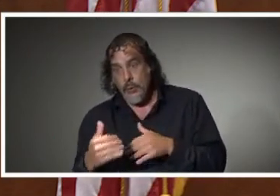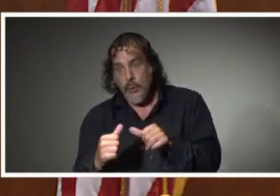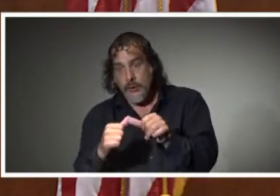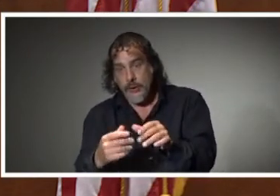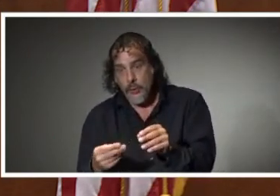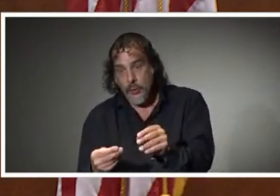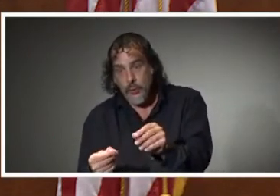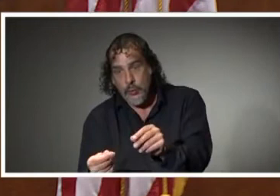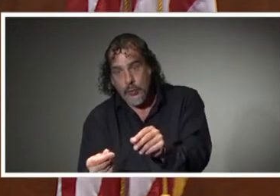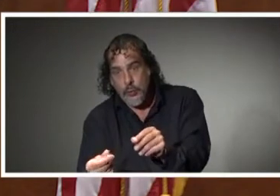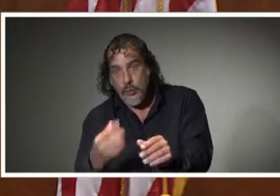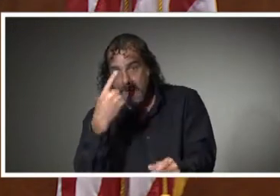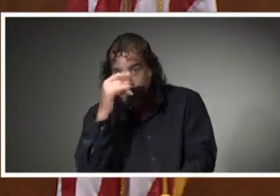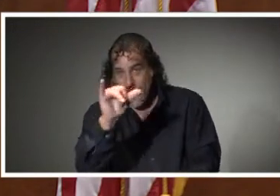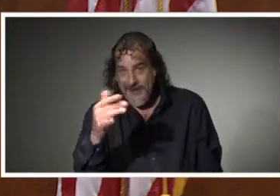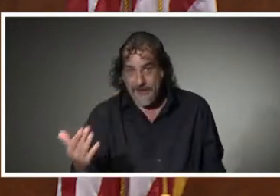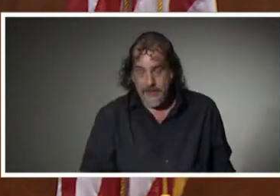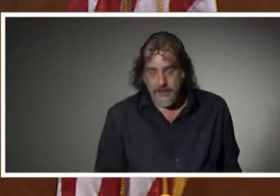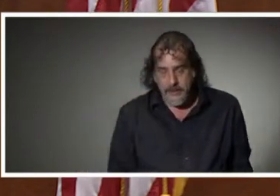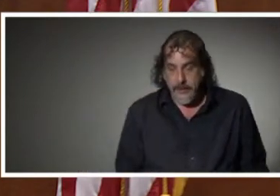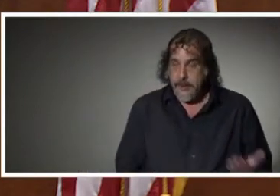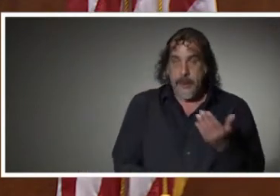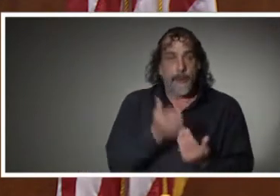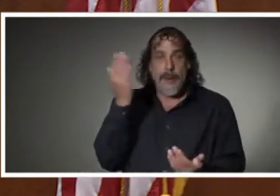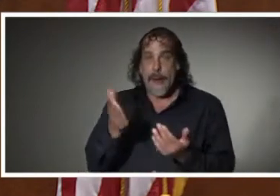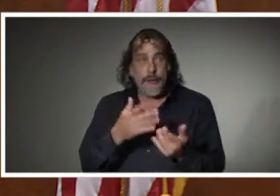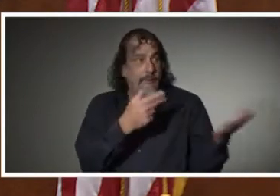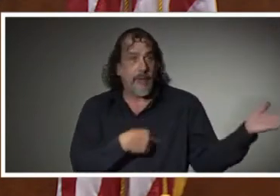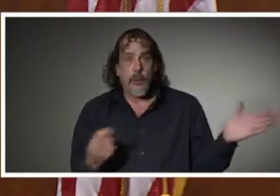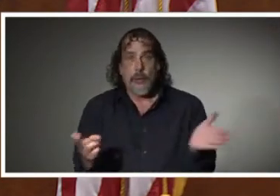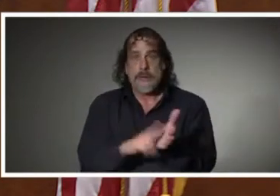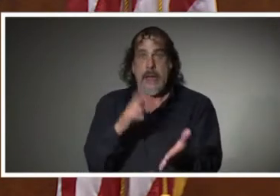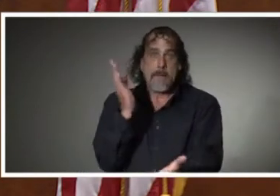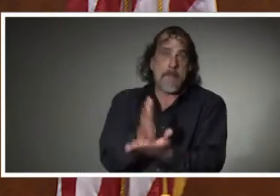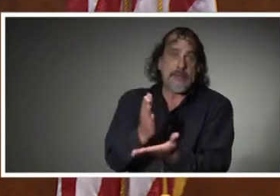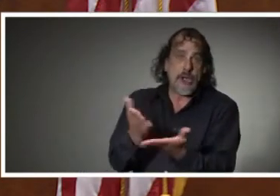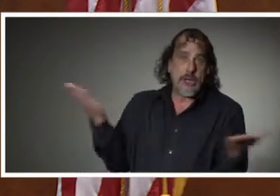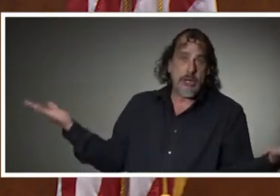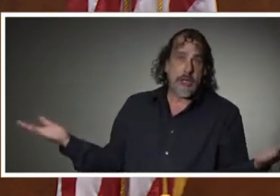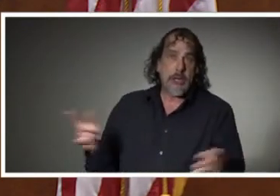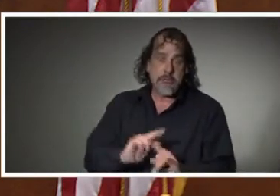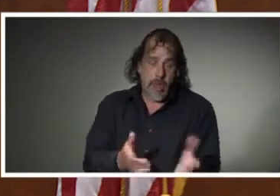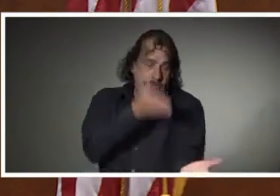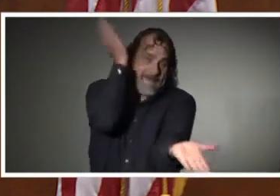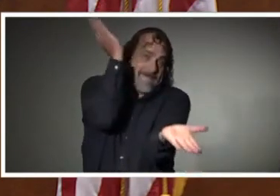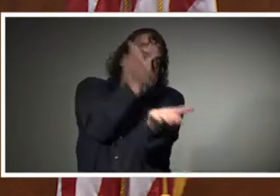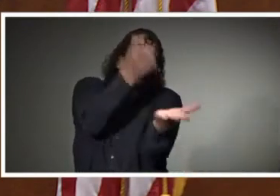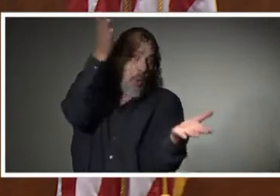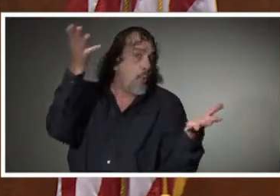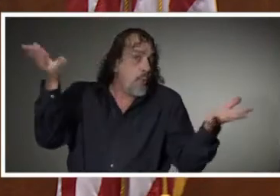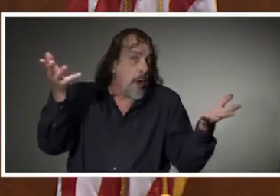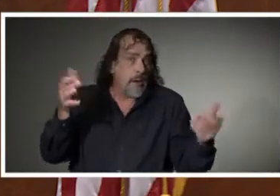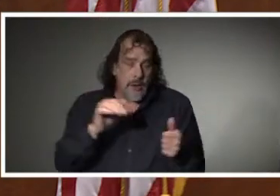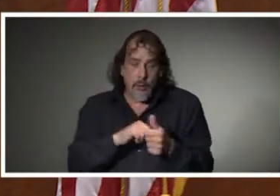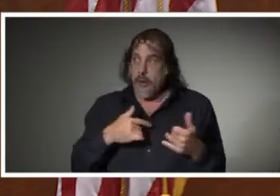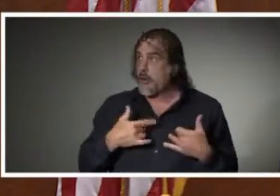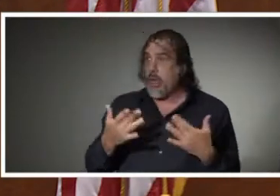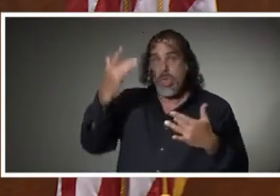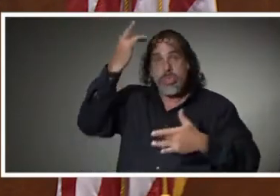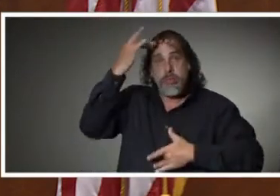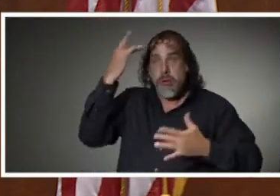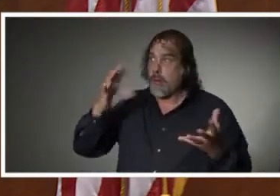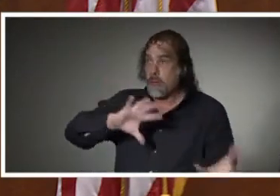that. It would be easier if we had a budget, but the fact of the matter is we are in the middle of a public health